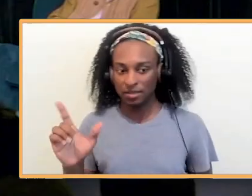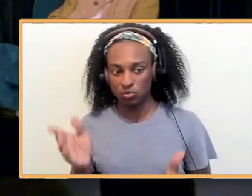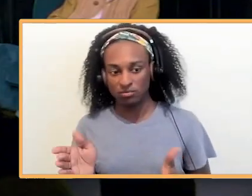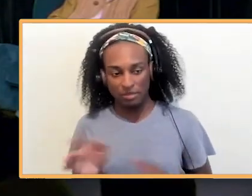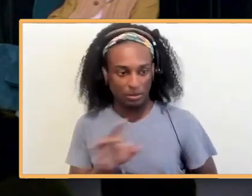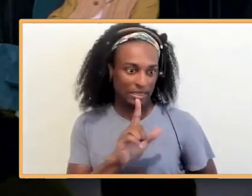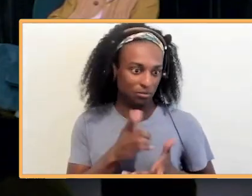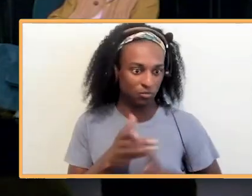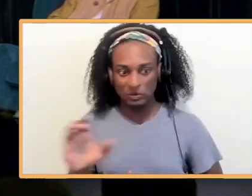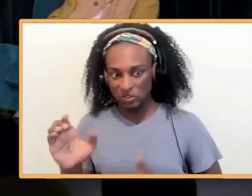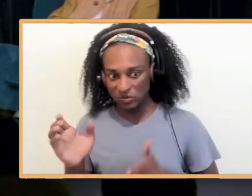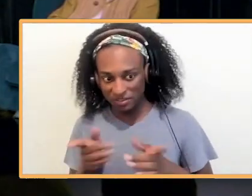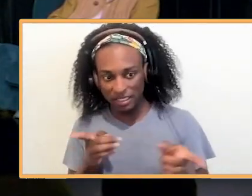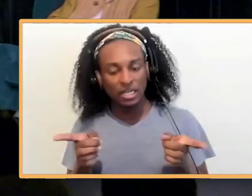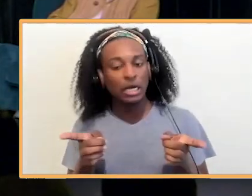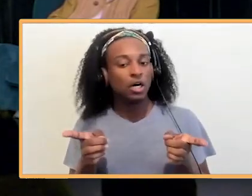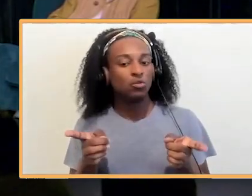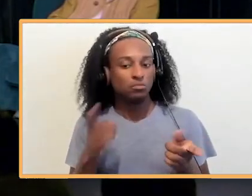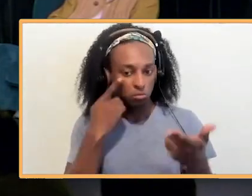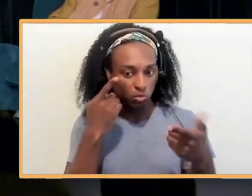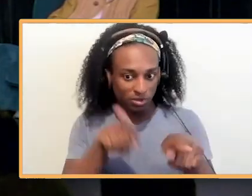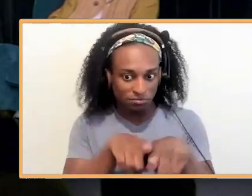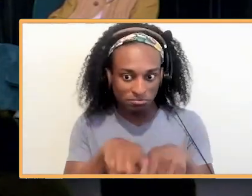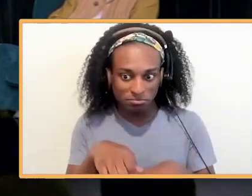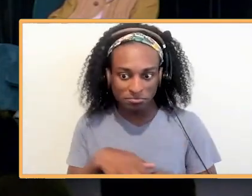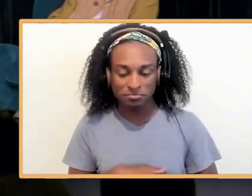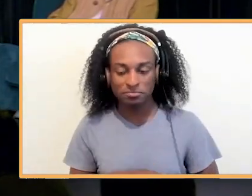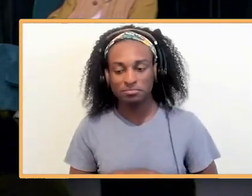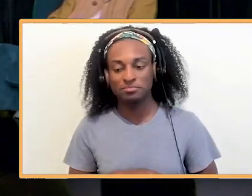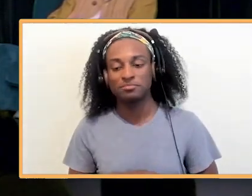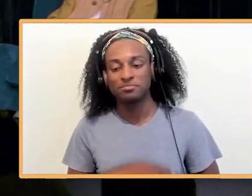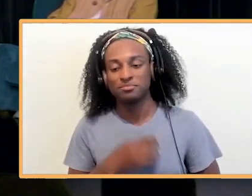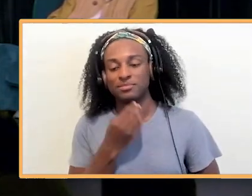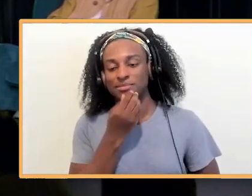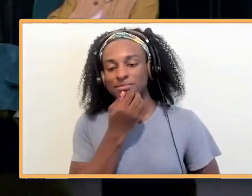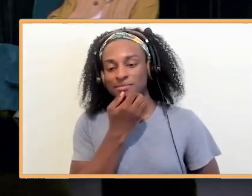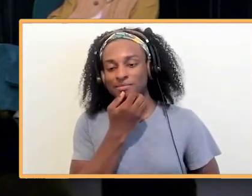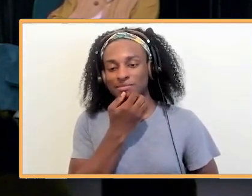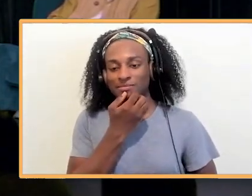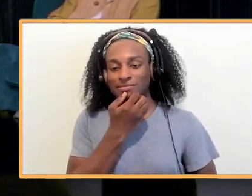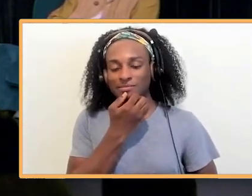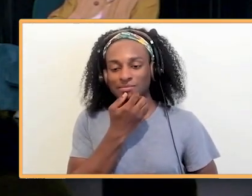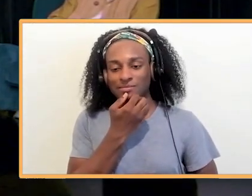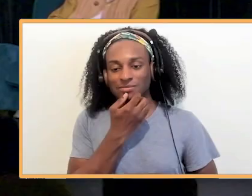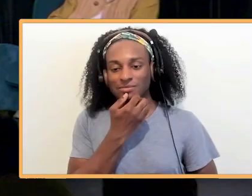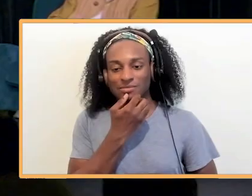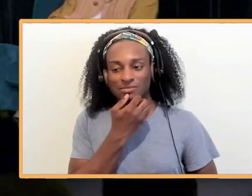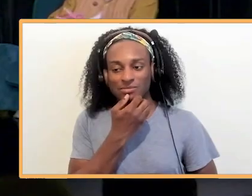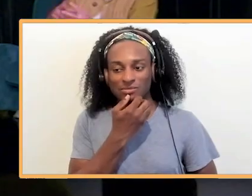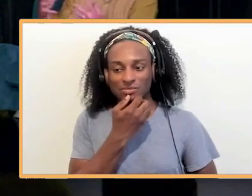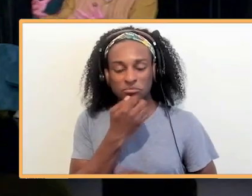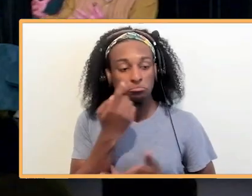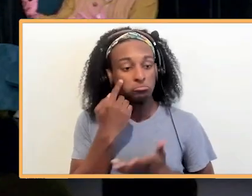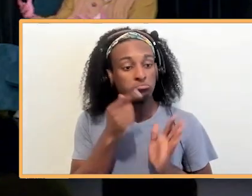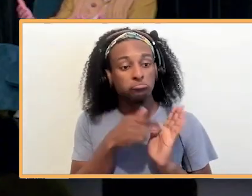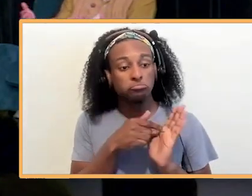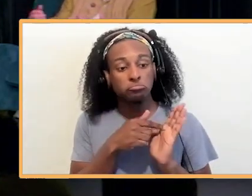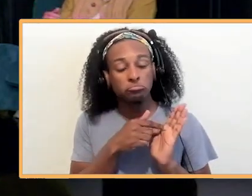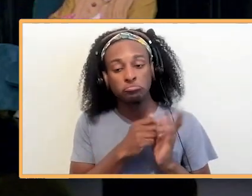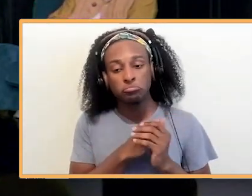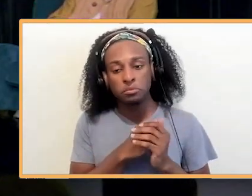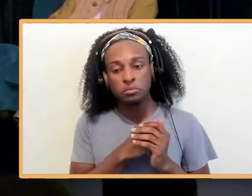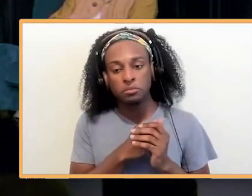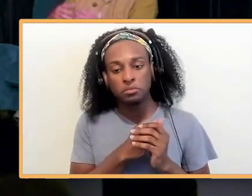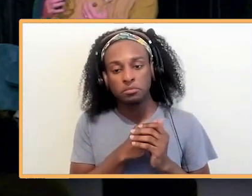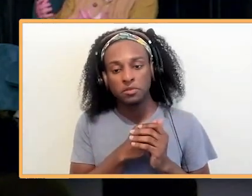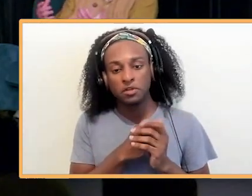I think there's things like, can we agree that, you know, we love and appreciate